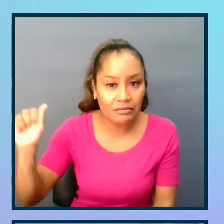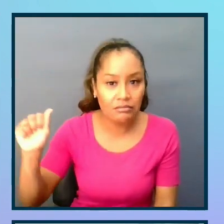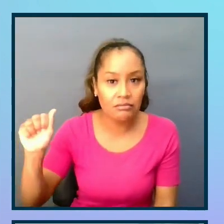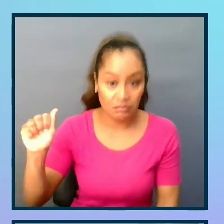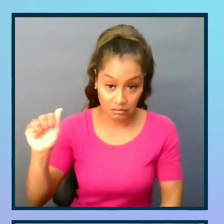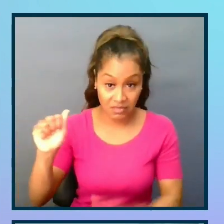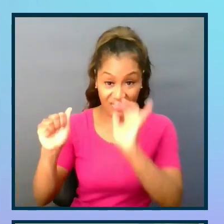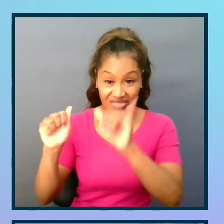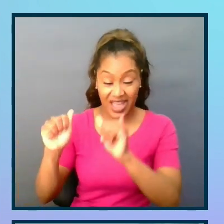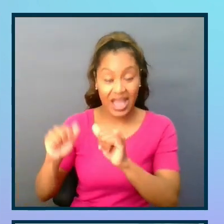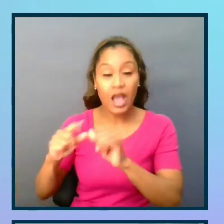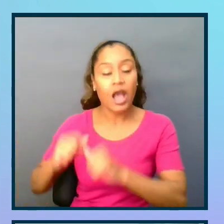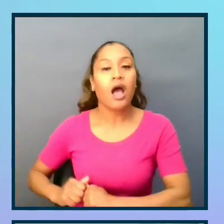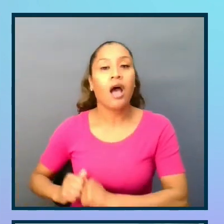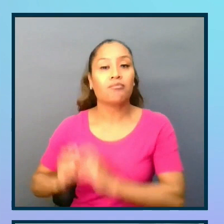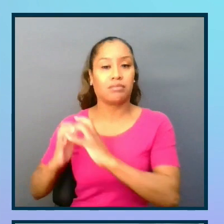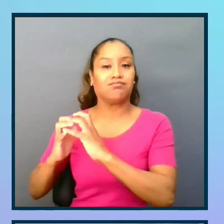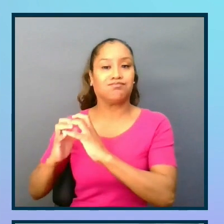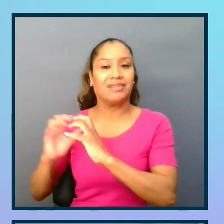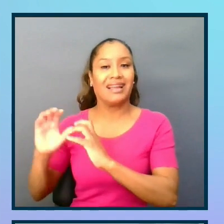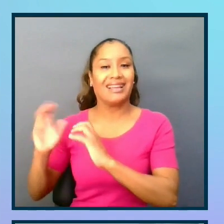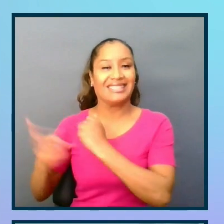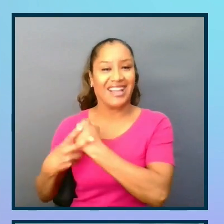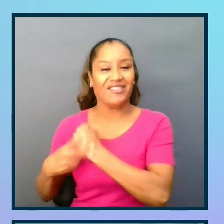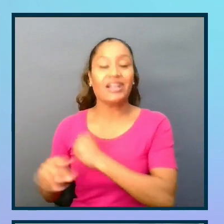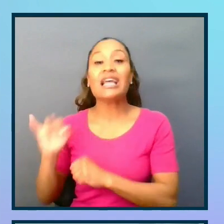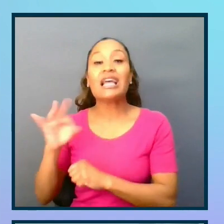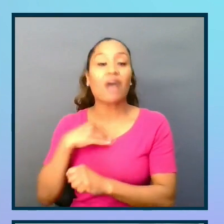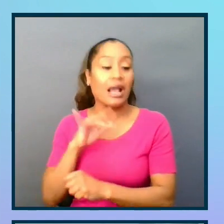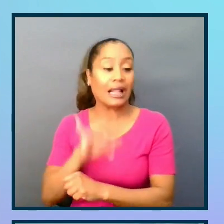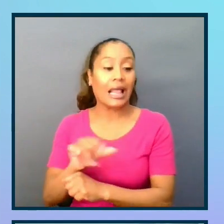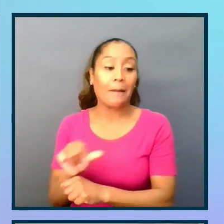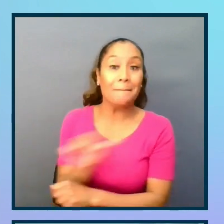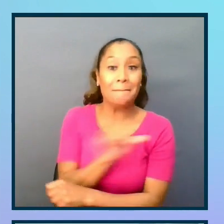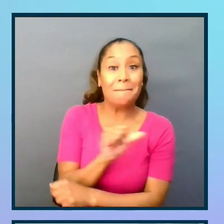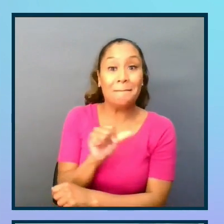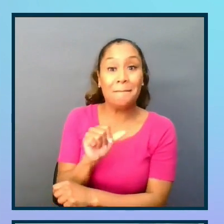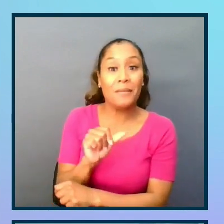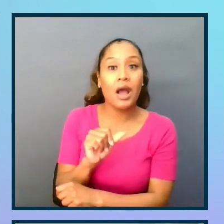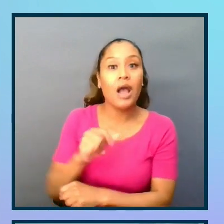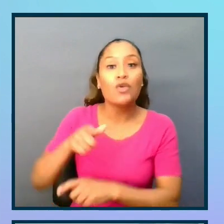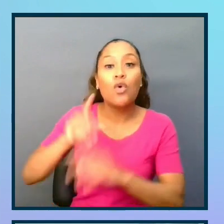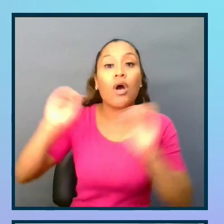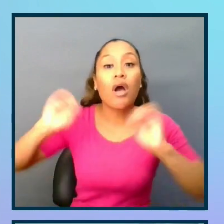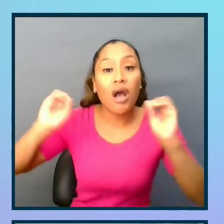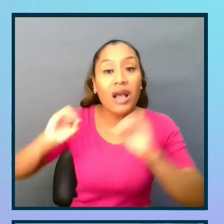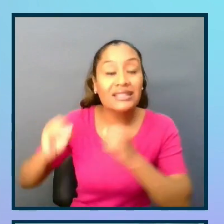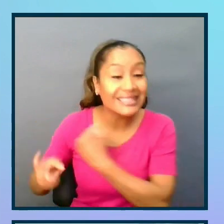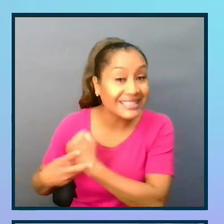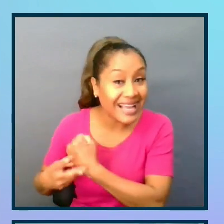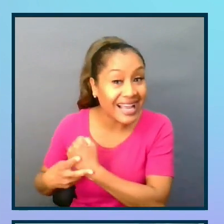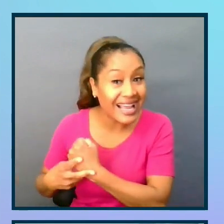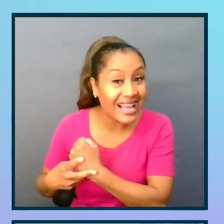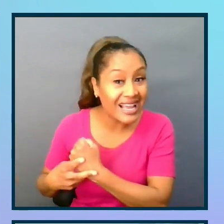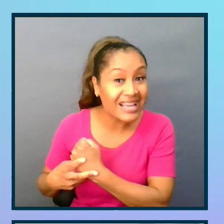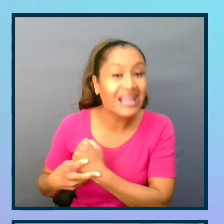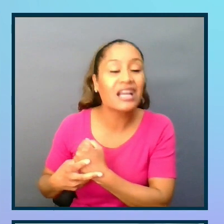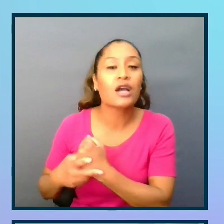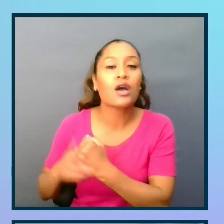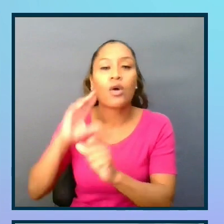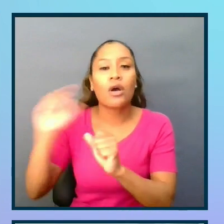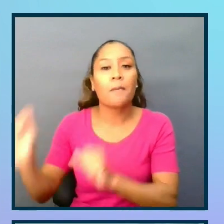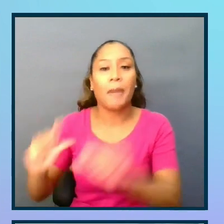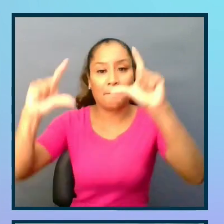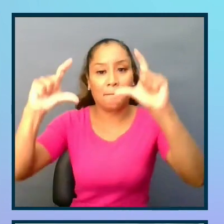save button would be enabled. And if you tried to hit back without saving at that point, you would get an informational